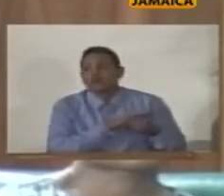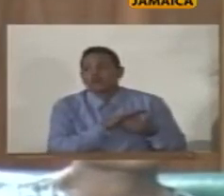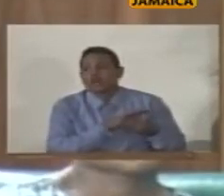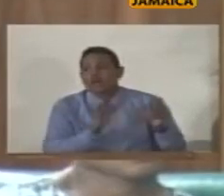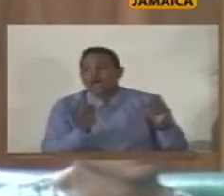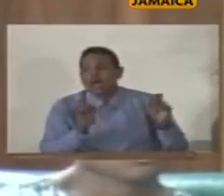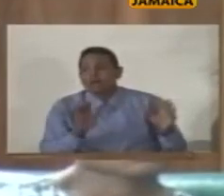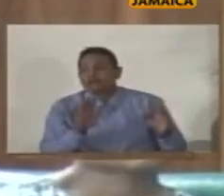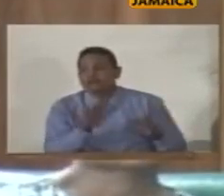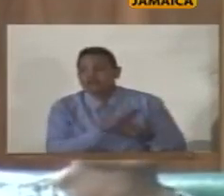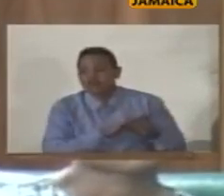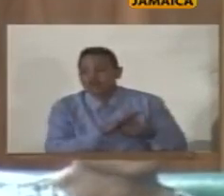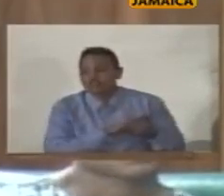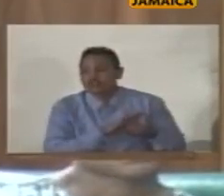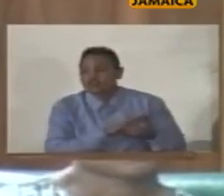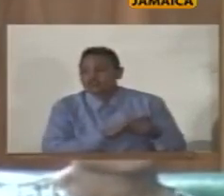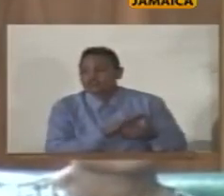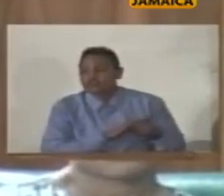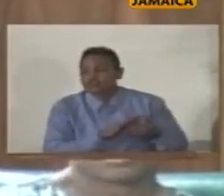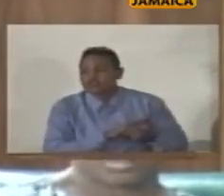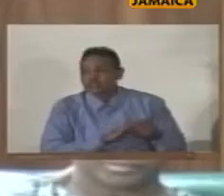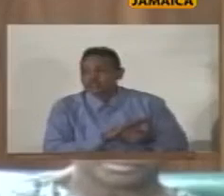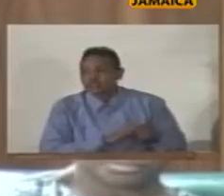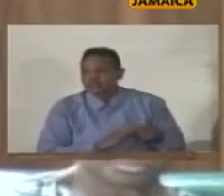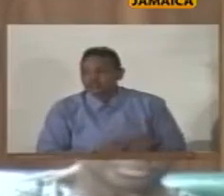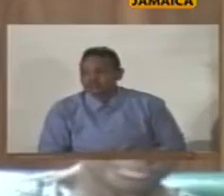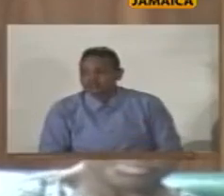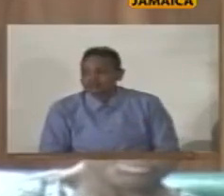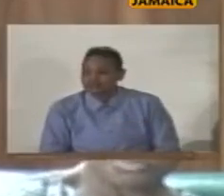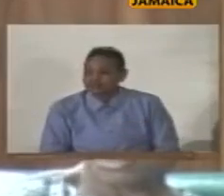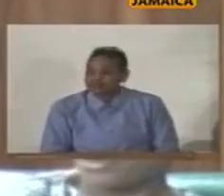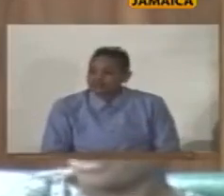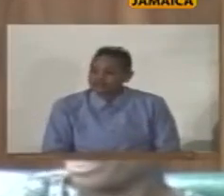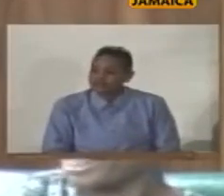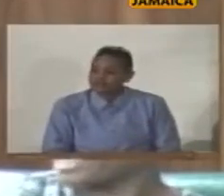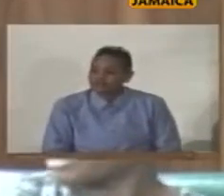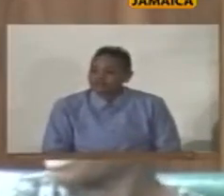administration of the constituencies. But that,